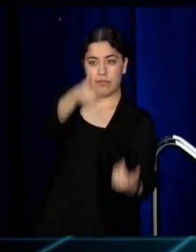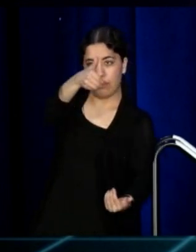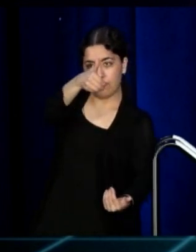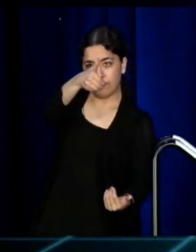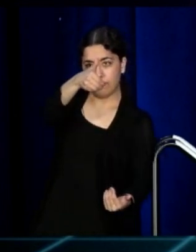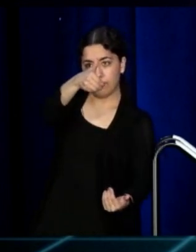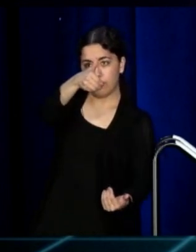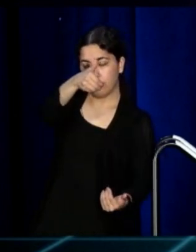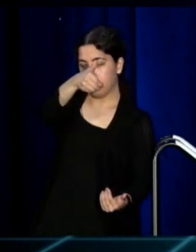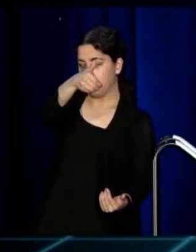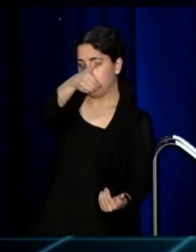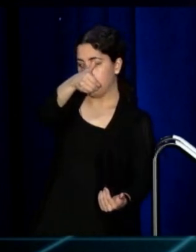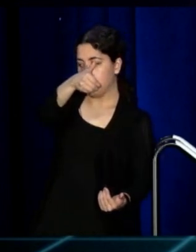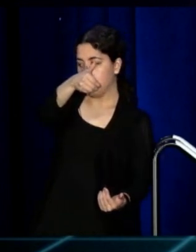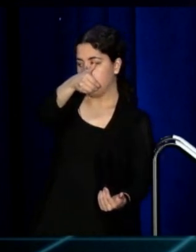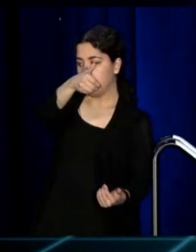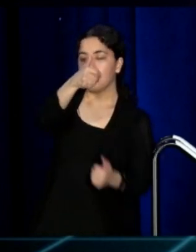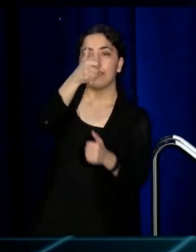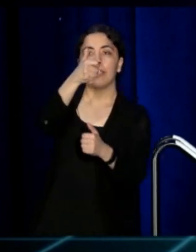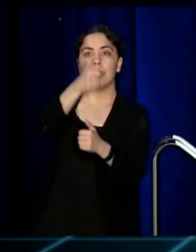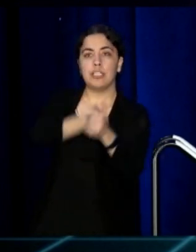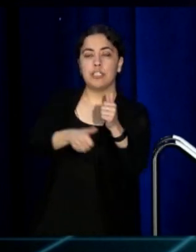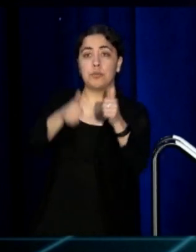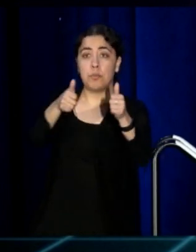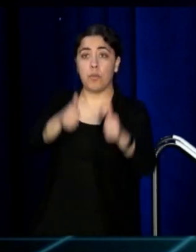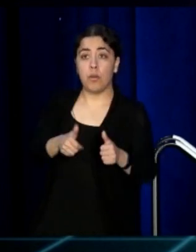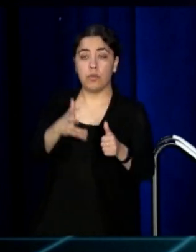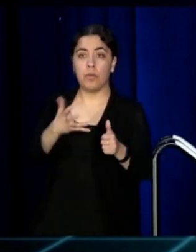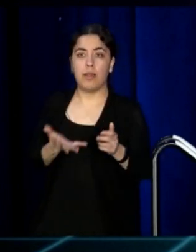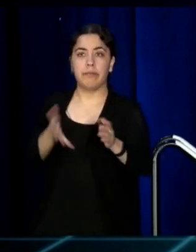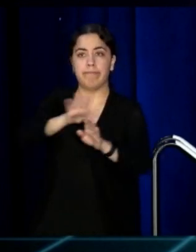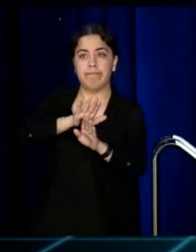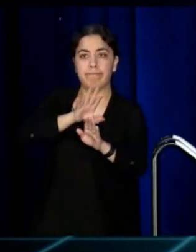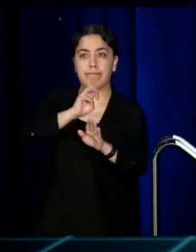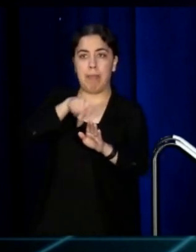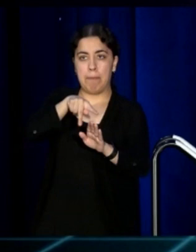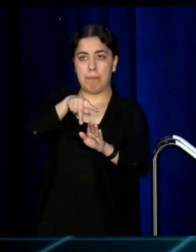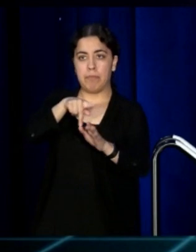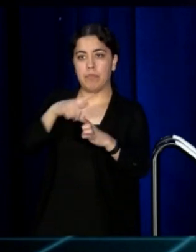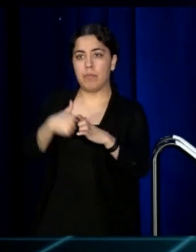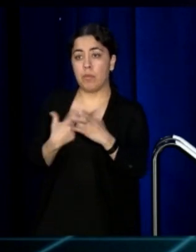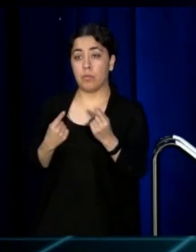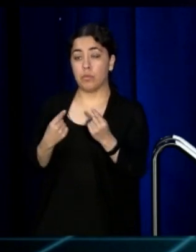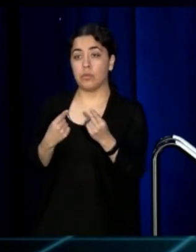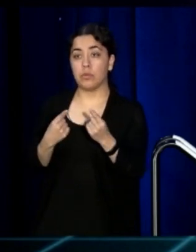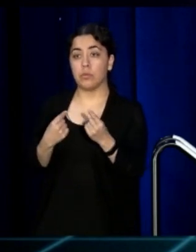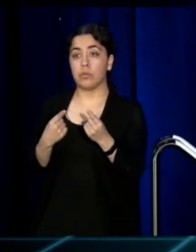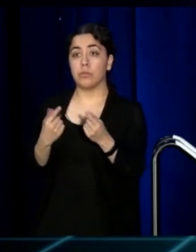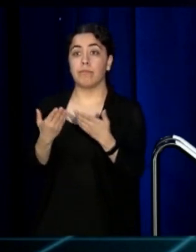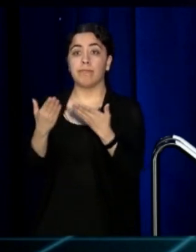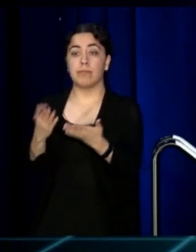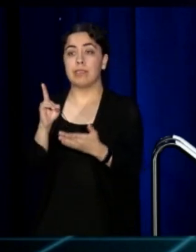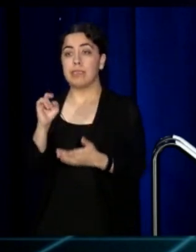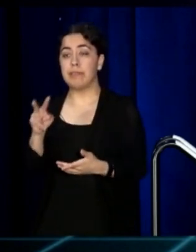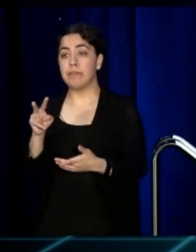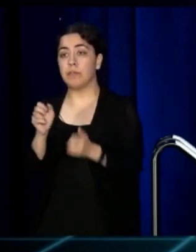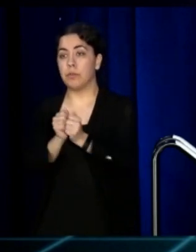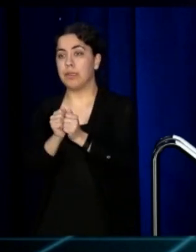let's map over each post. And we will render a div with a key,